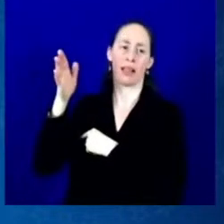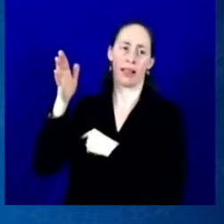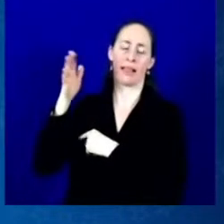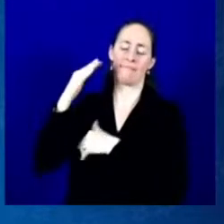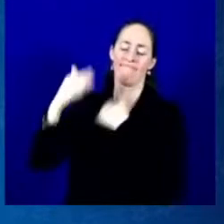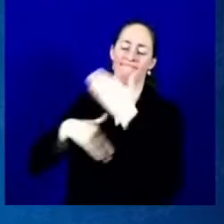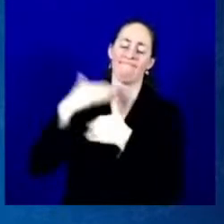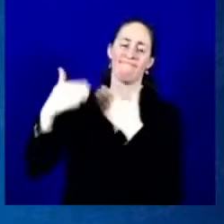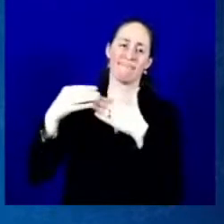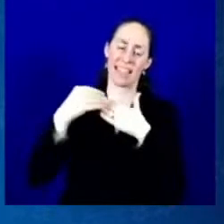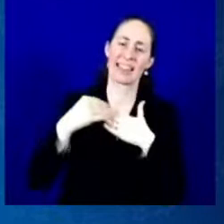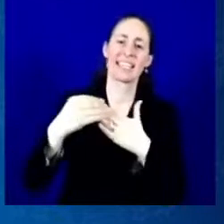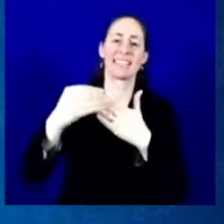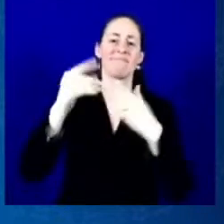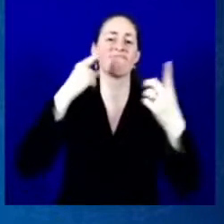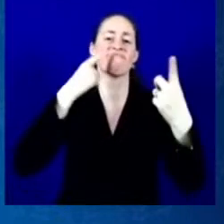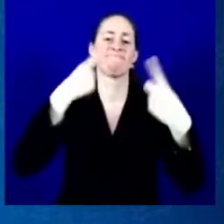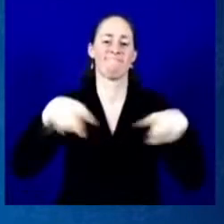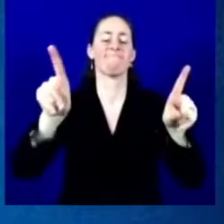done. Now look,